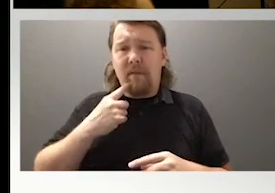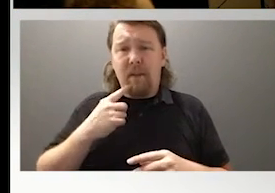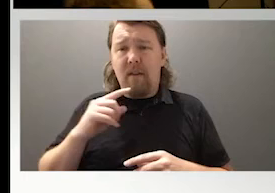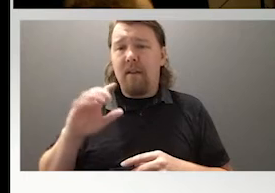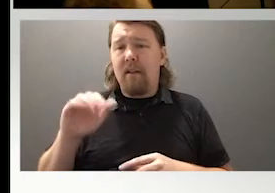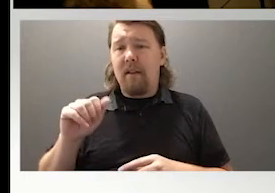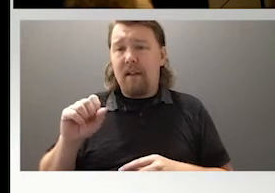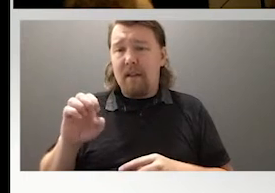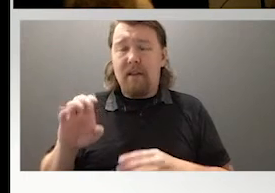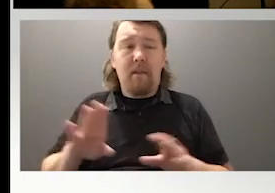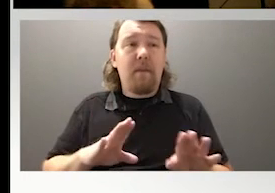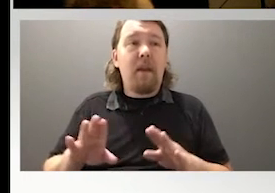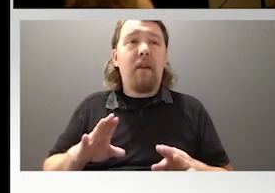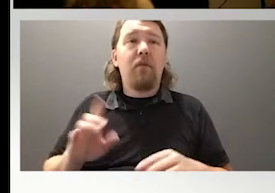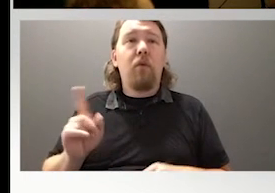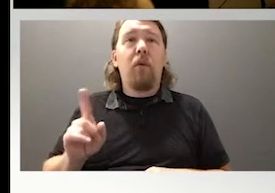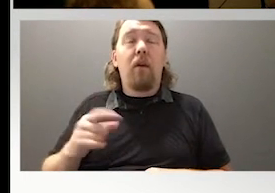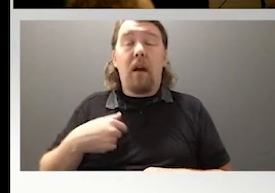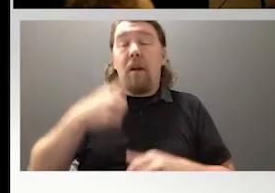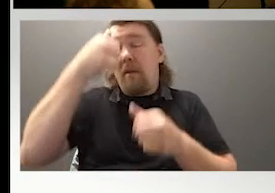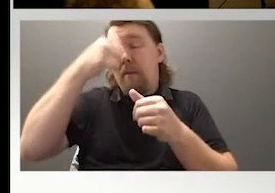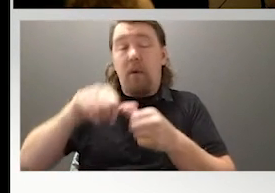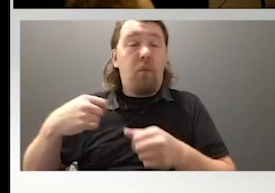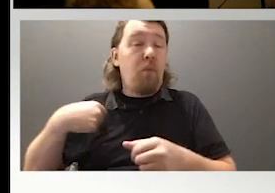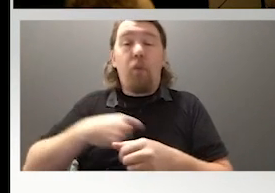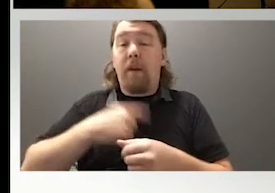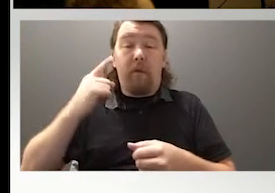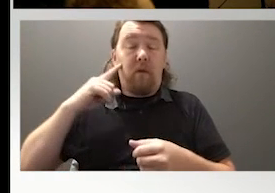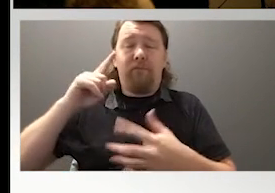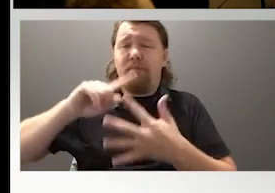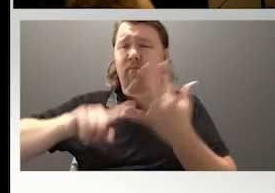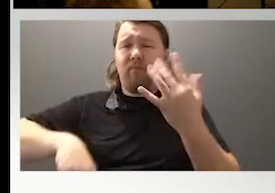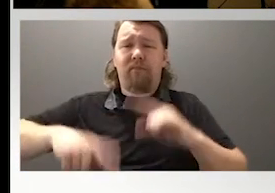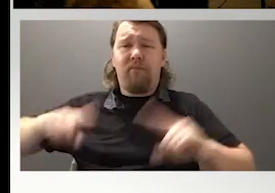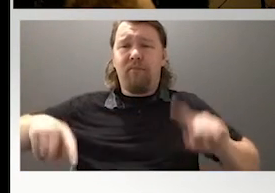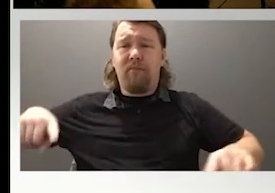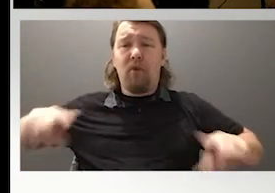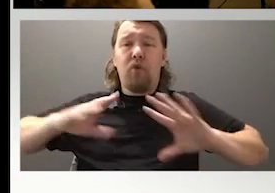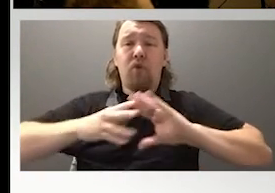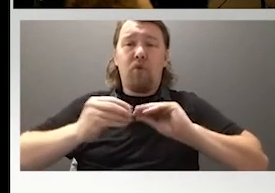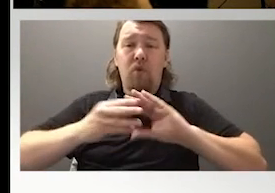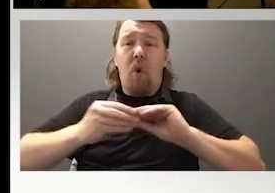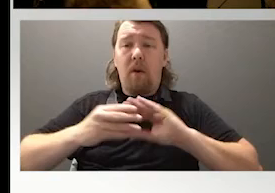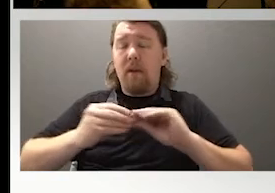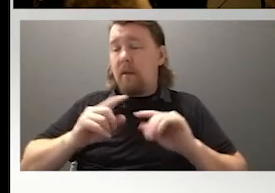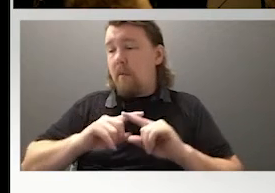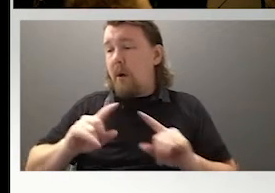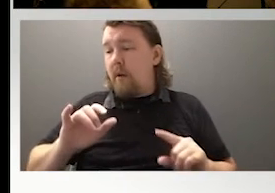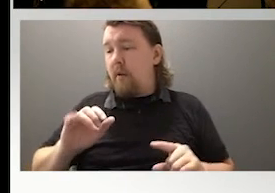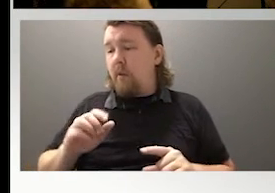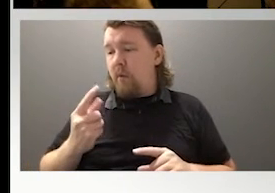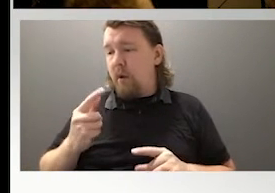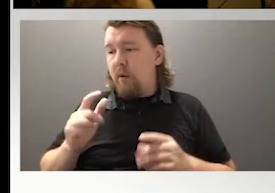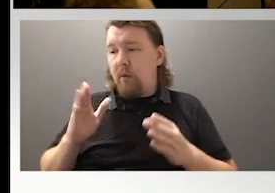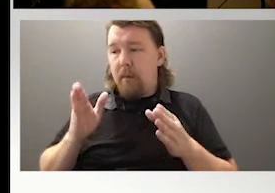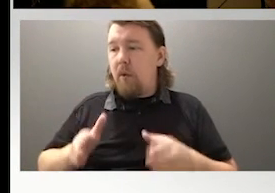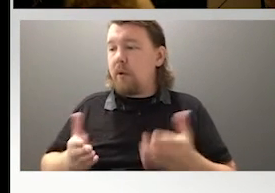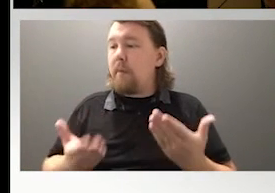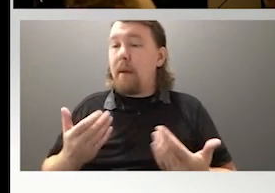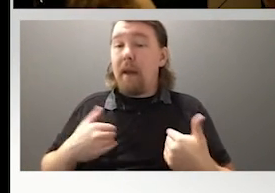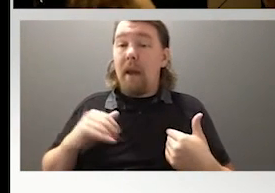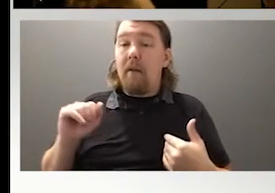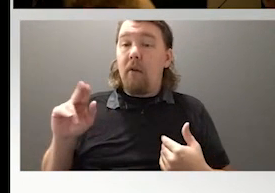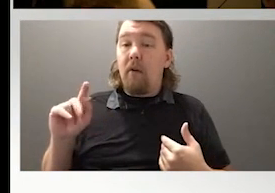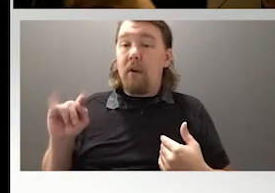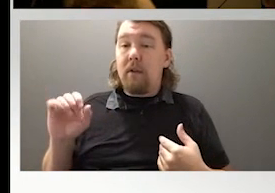of behaviors where we've heard all kinds of stories where the individual may have